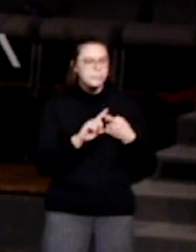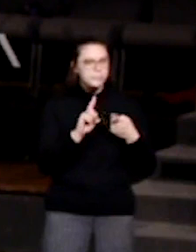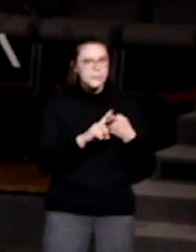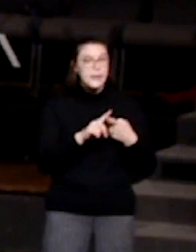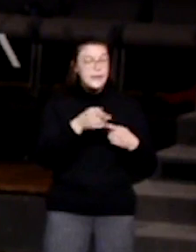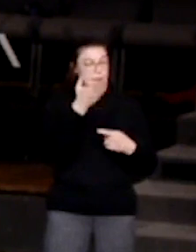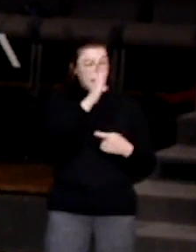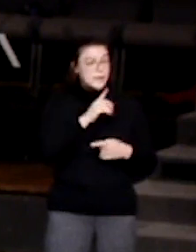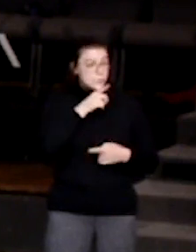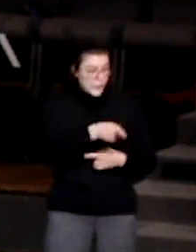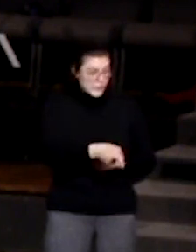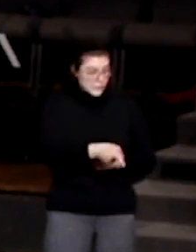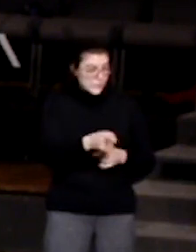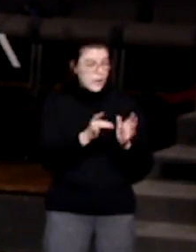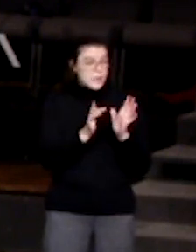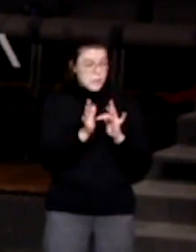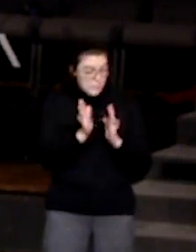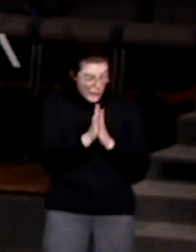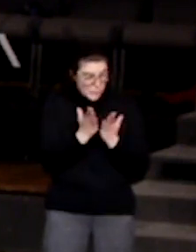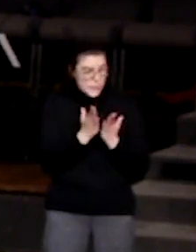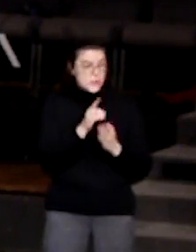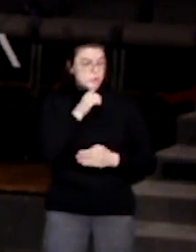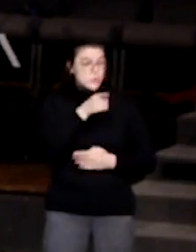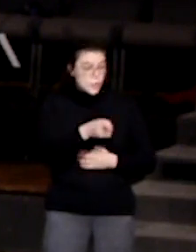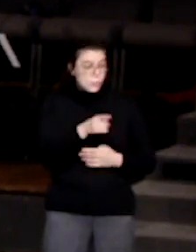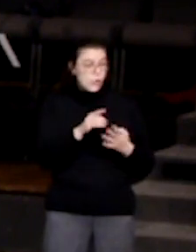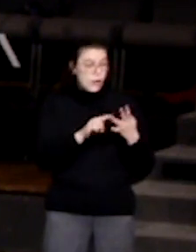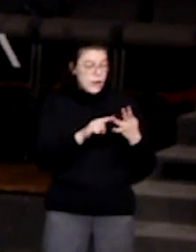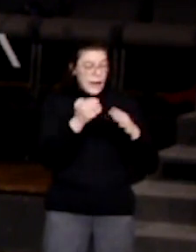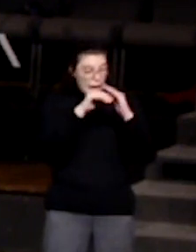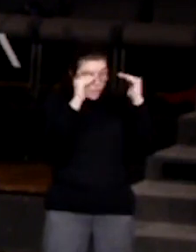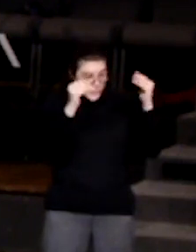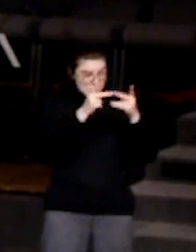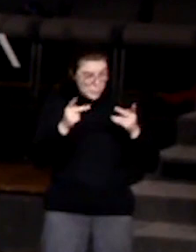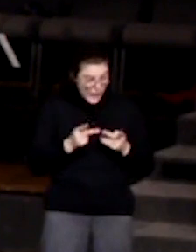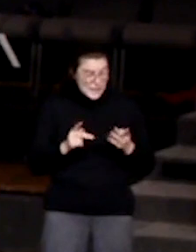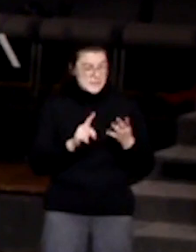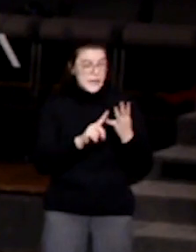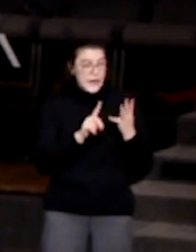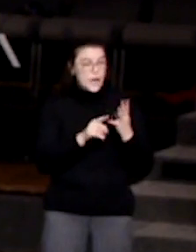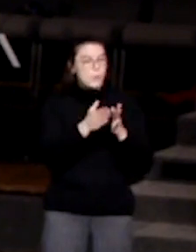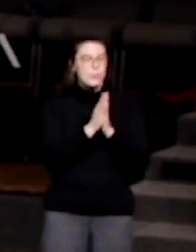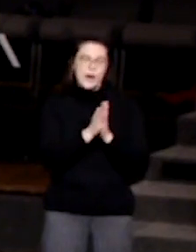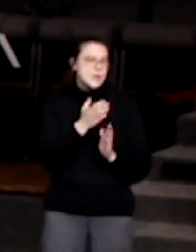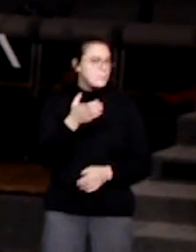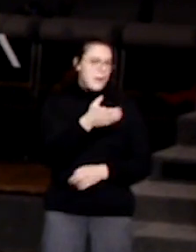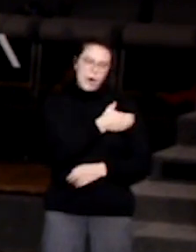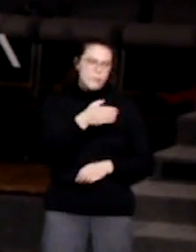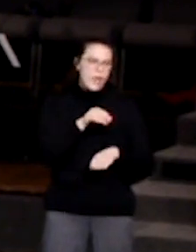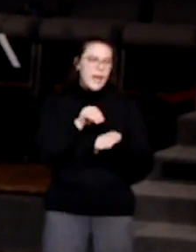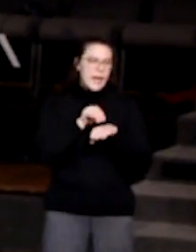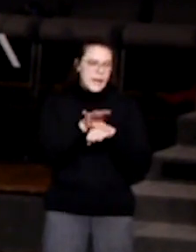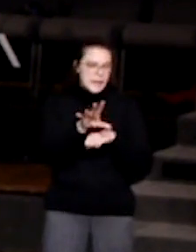real. The Bible is true. Heaven is a place, and prayer is powerful and effective.